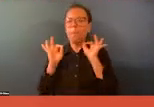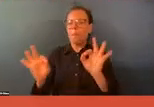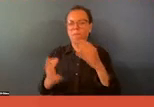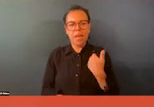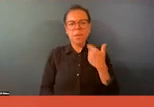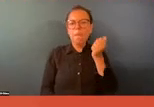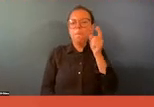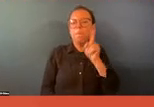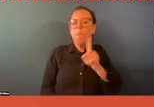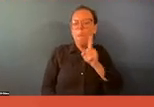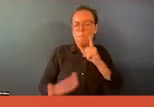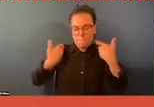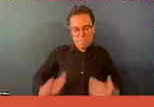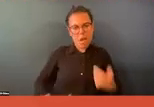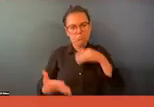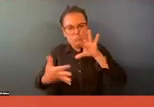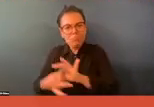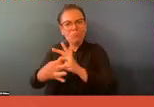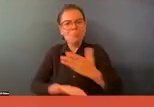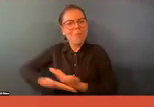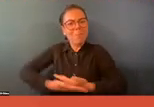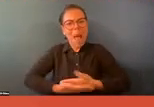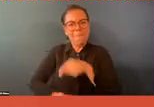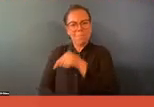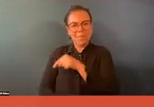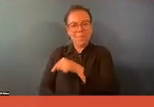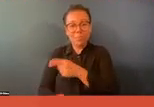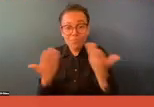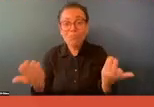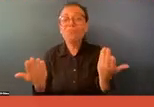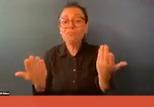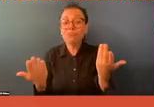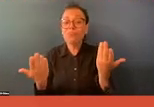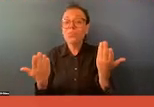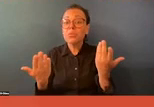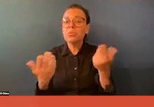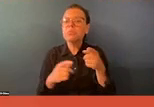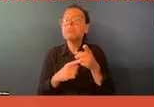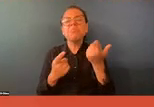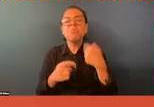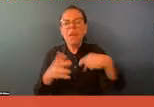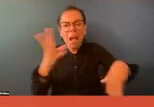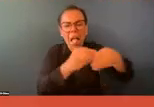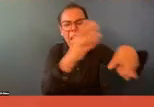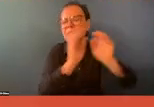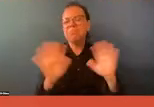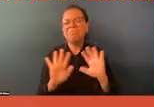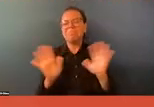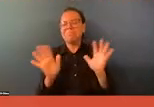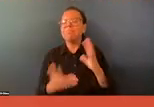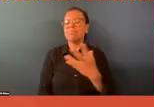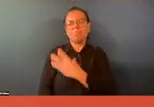environmental friendly. It can be given directly to the baby without any additional